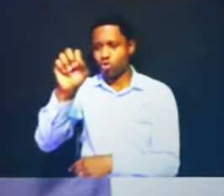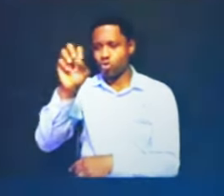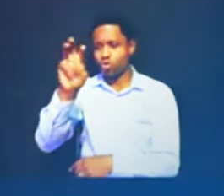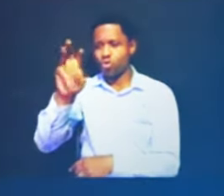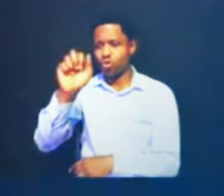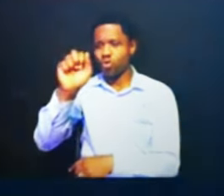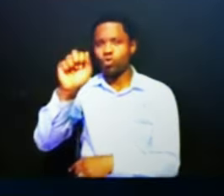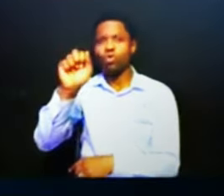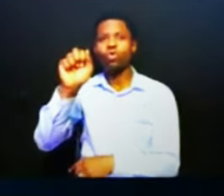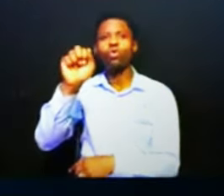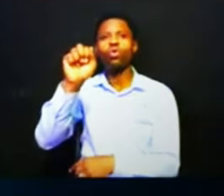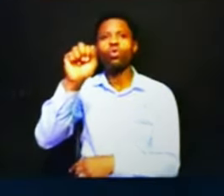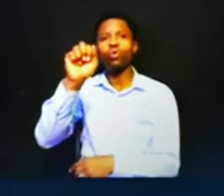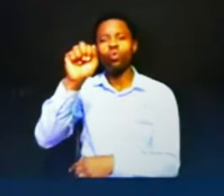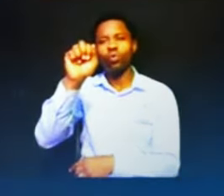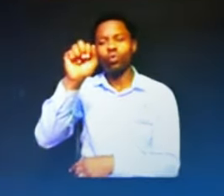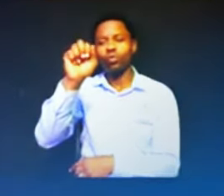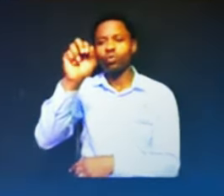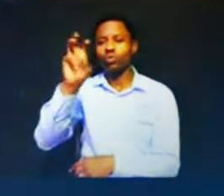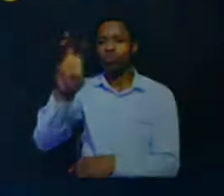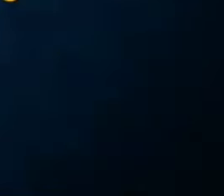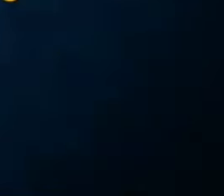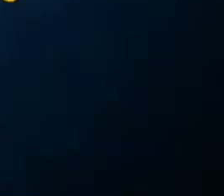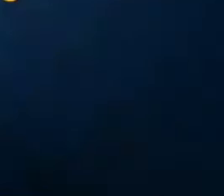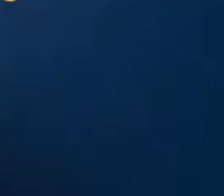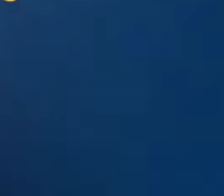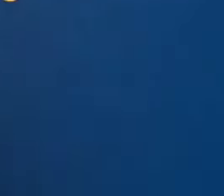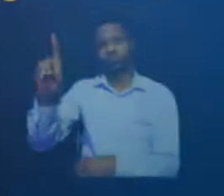look for righteousness in the other person,